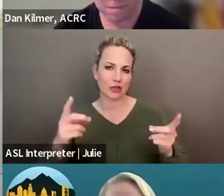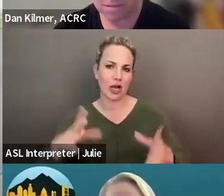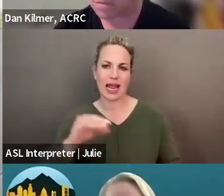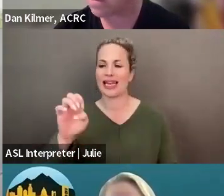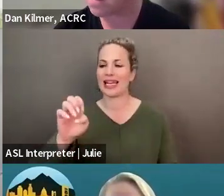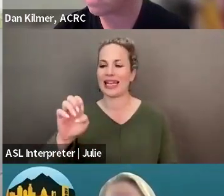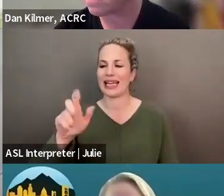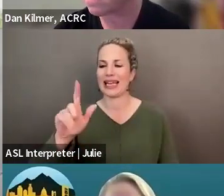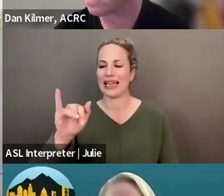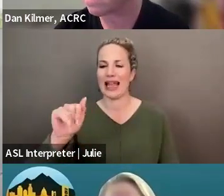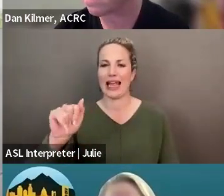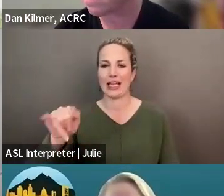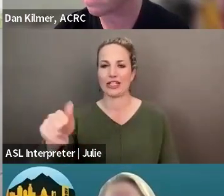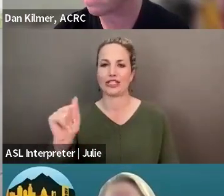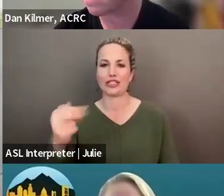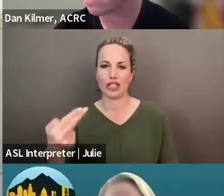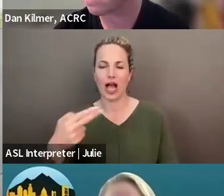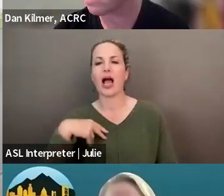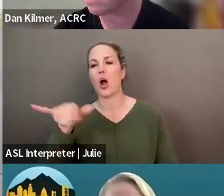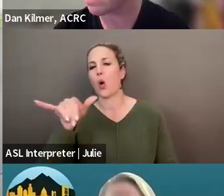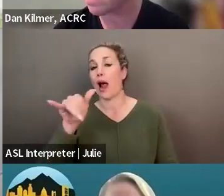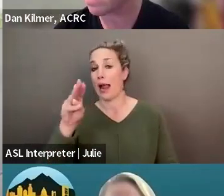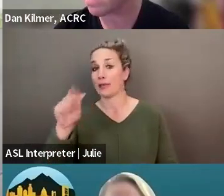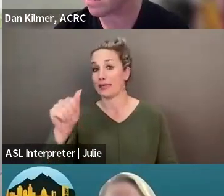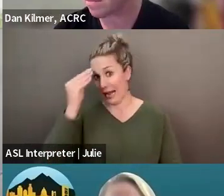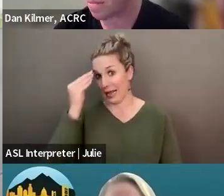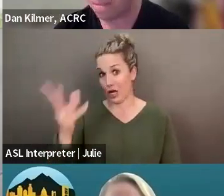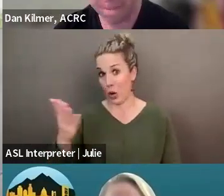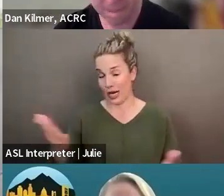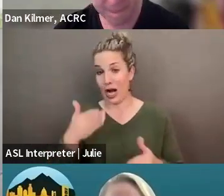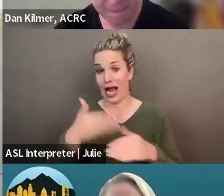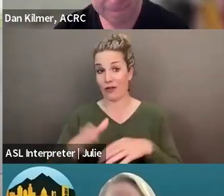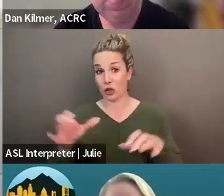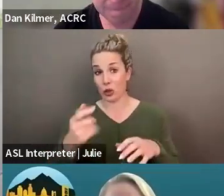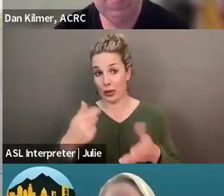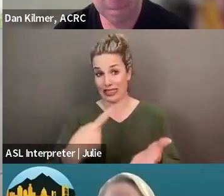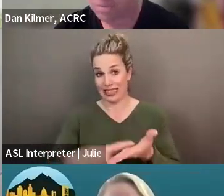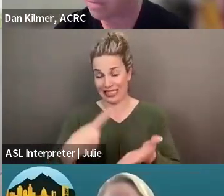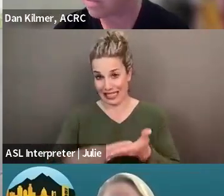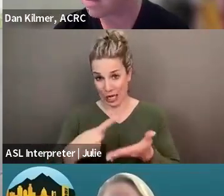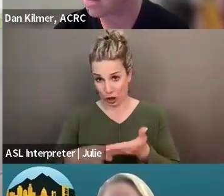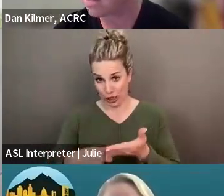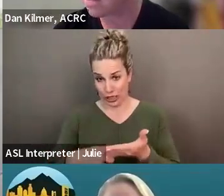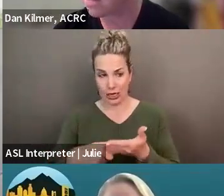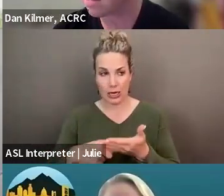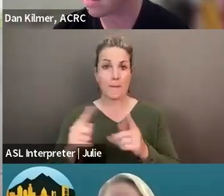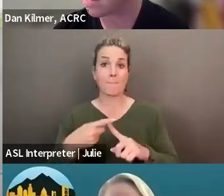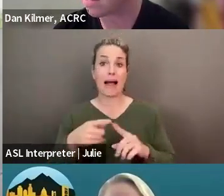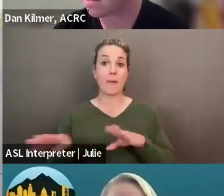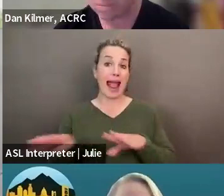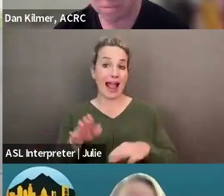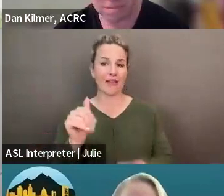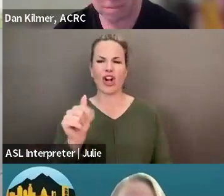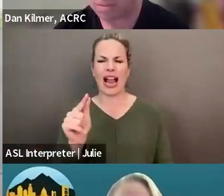And Elijah, we've got YMCA here. And so after we do a little discussion about Behavior